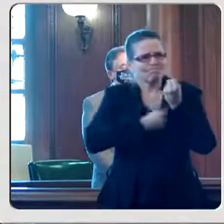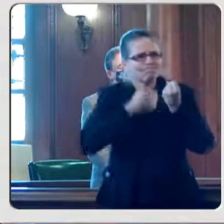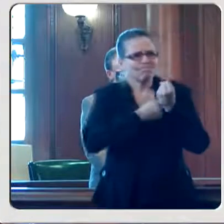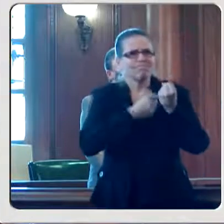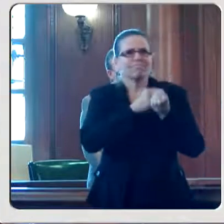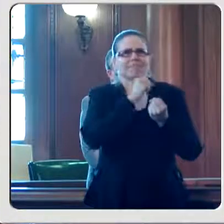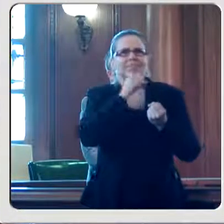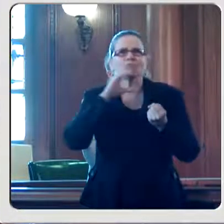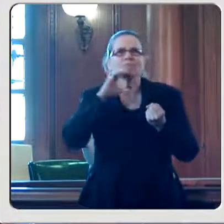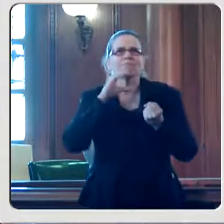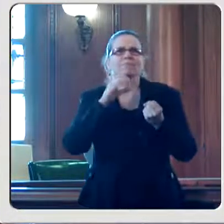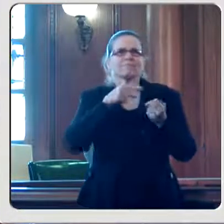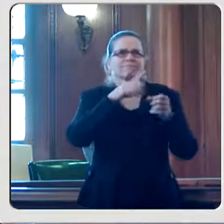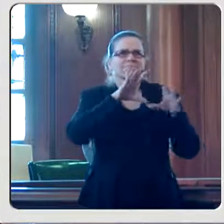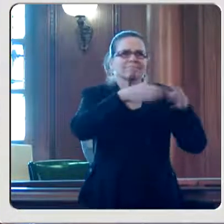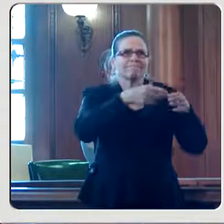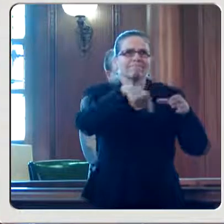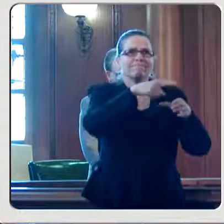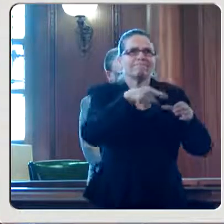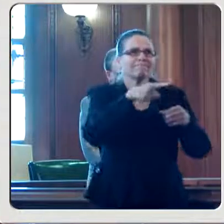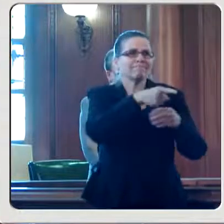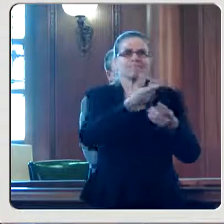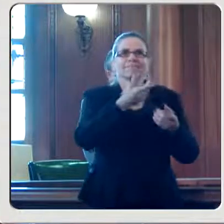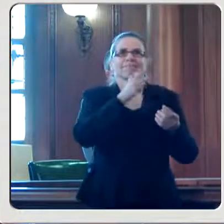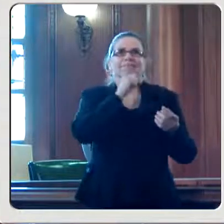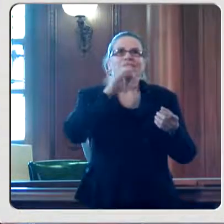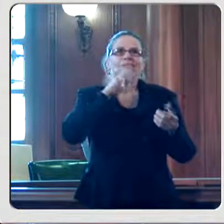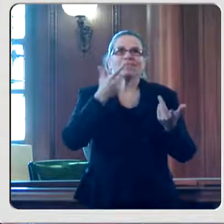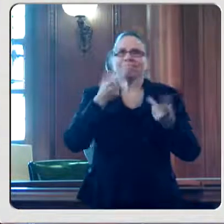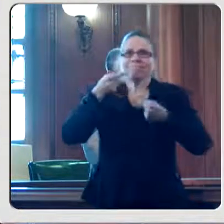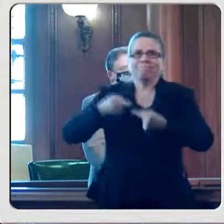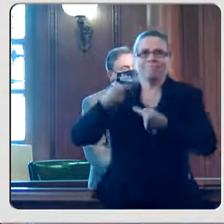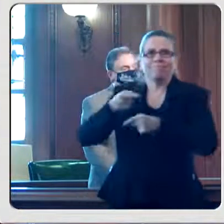Springfield. The libraries took